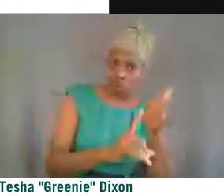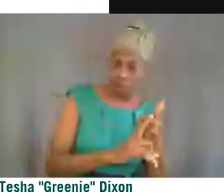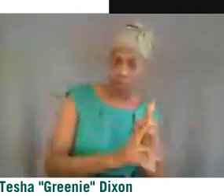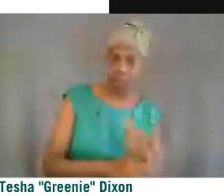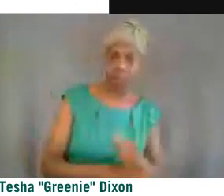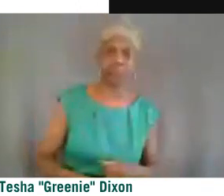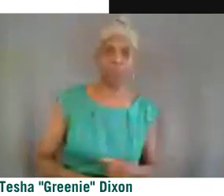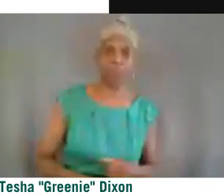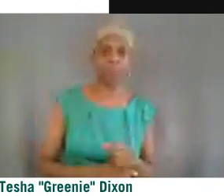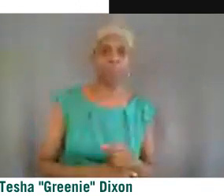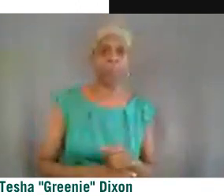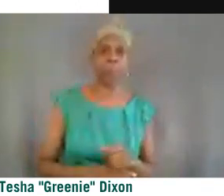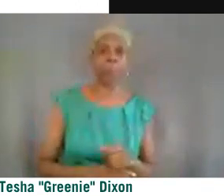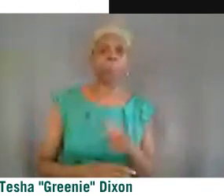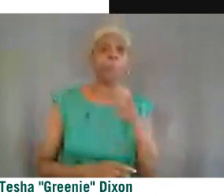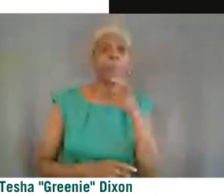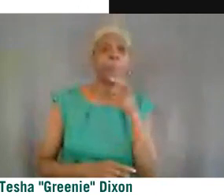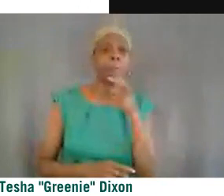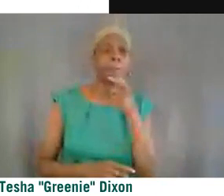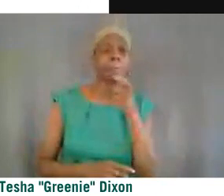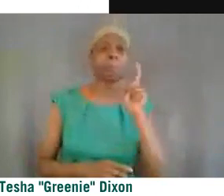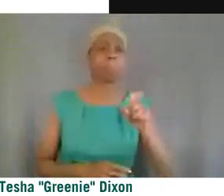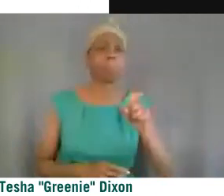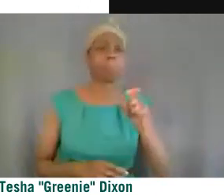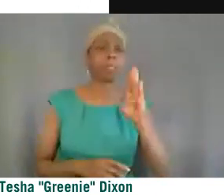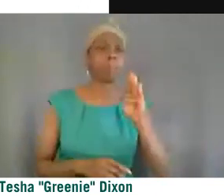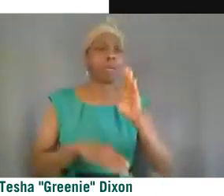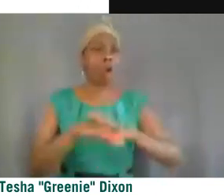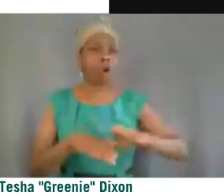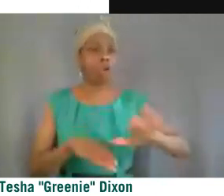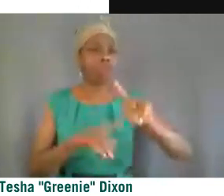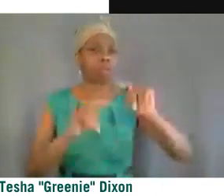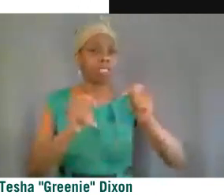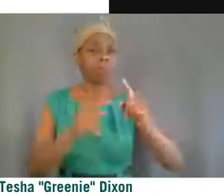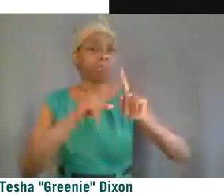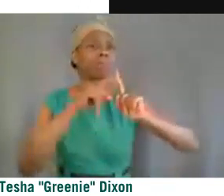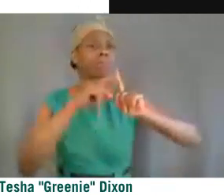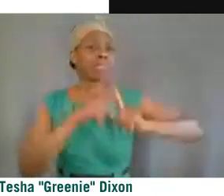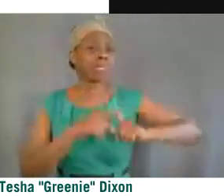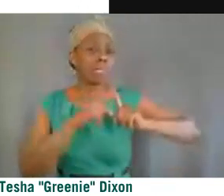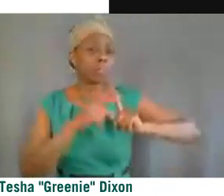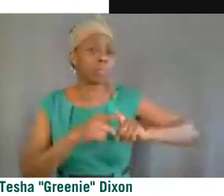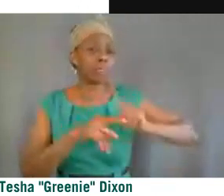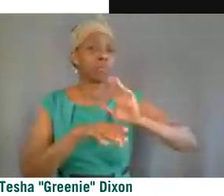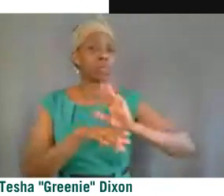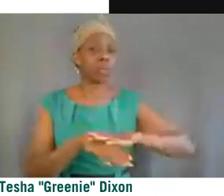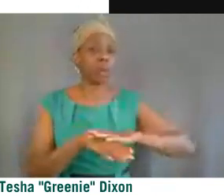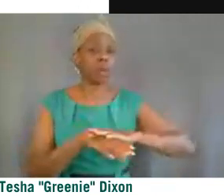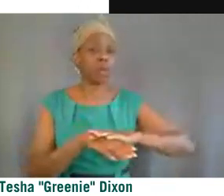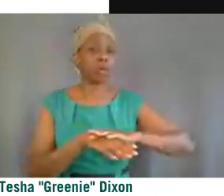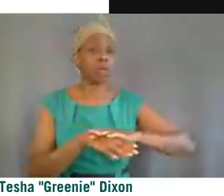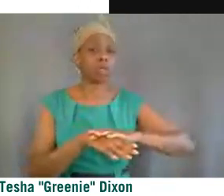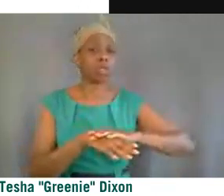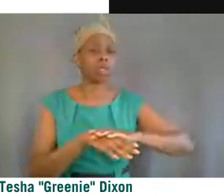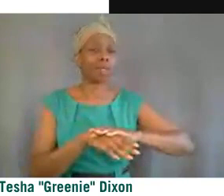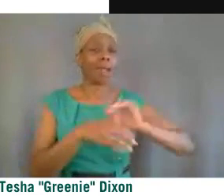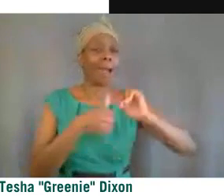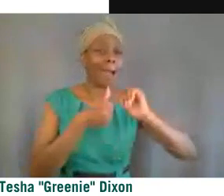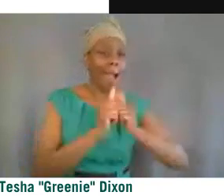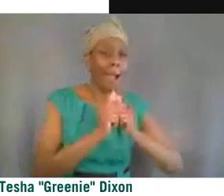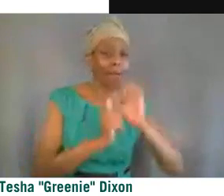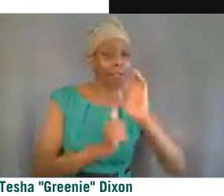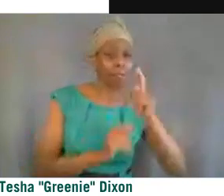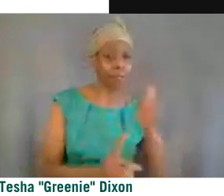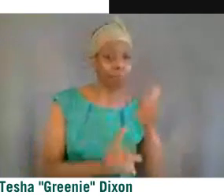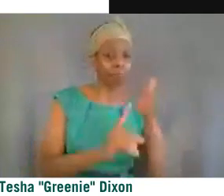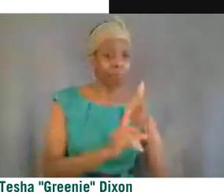So who needs to be on your team really depends on how CP affects